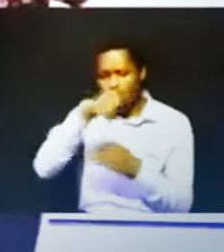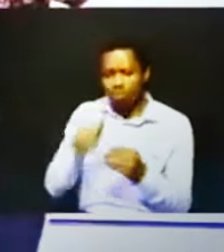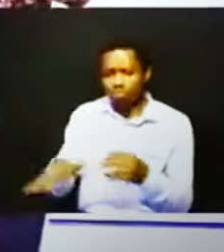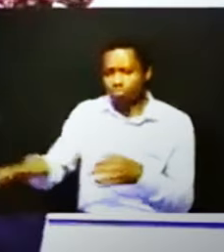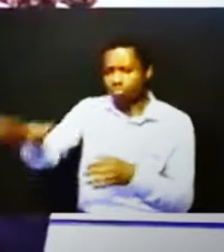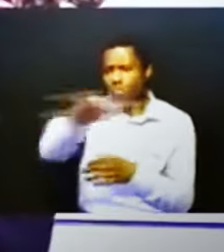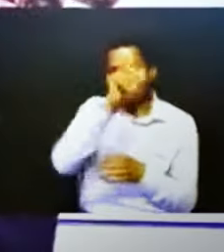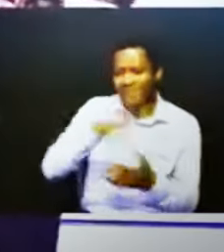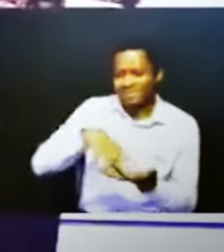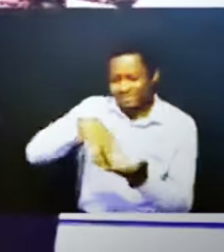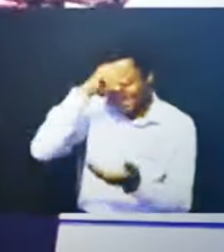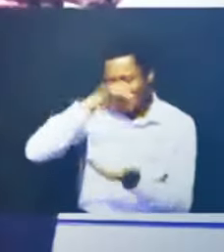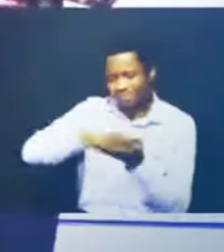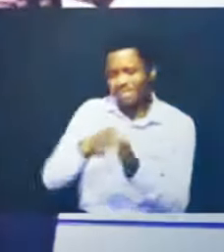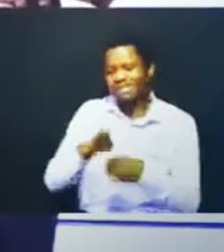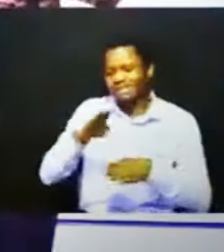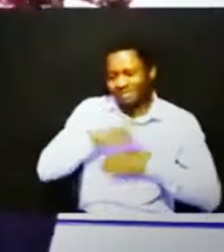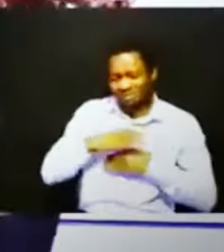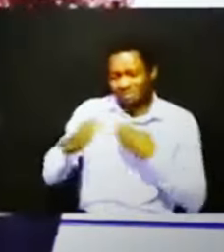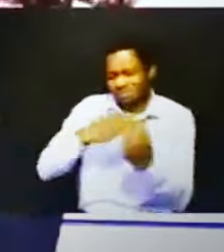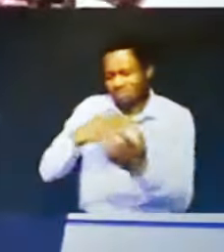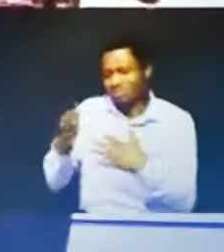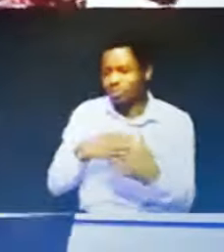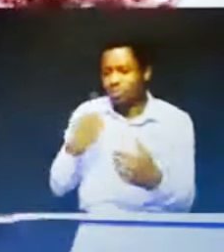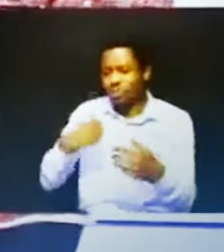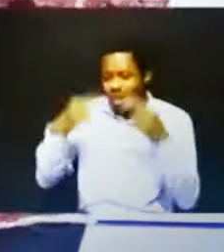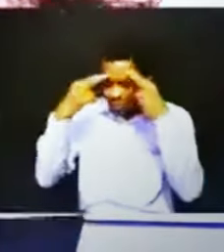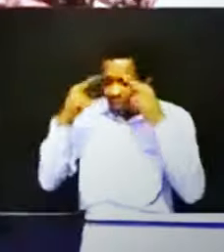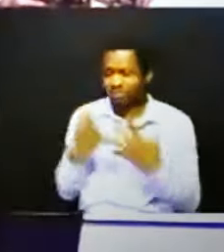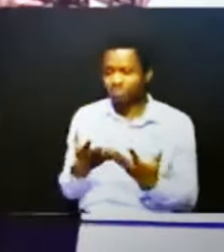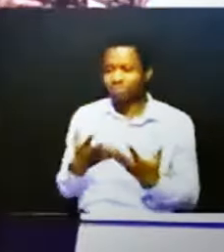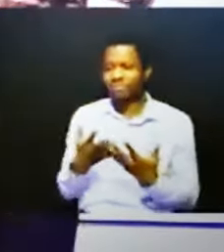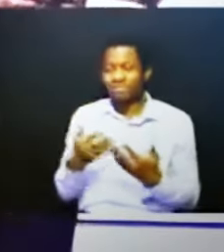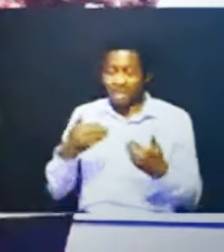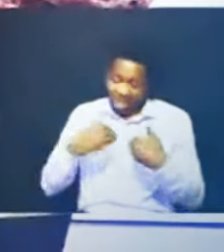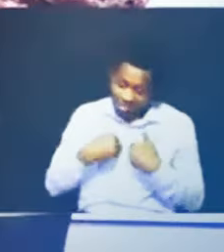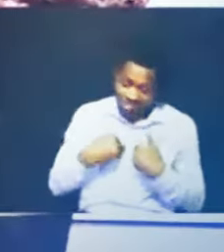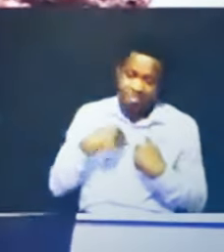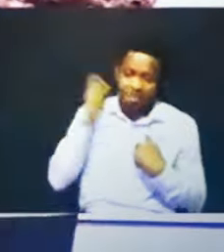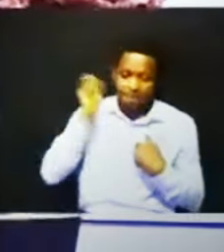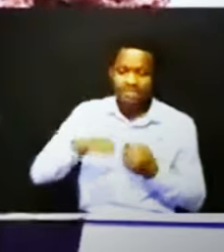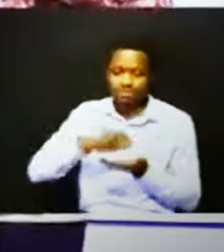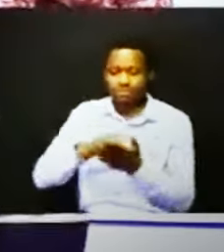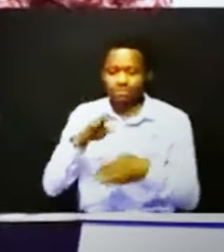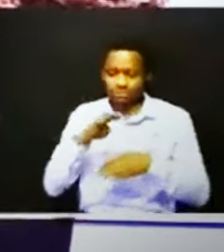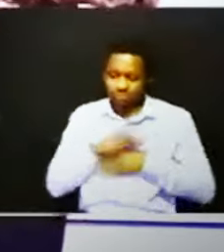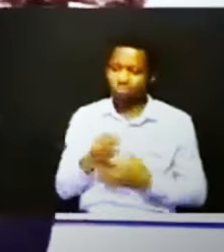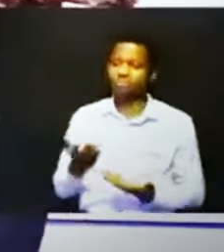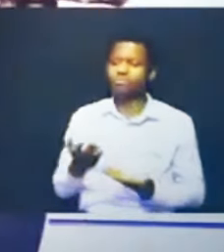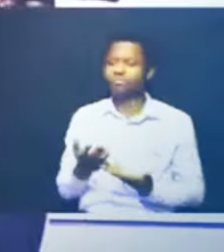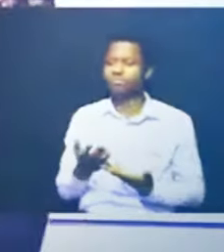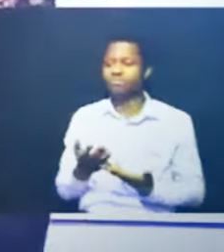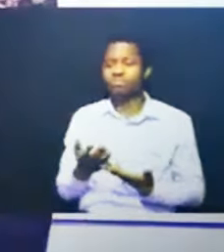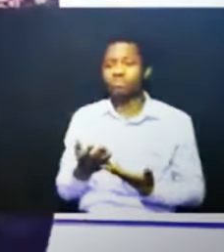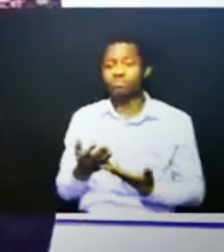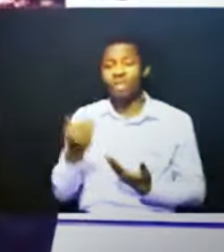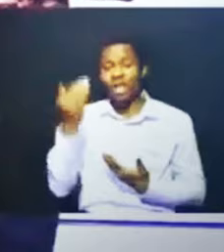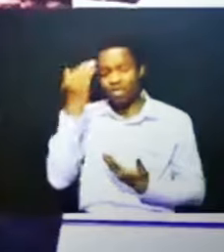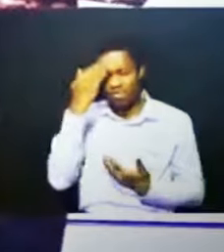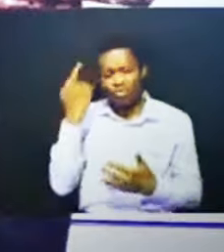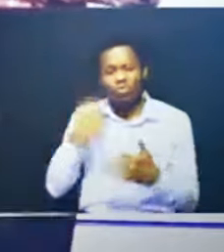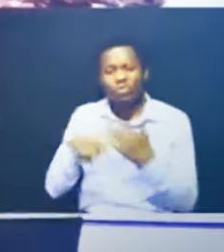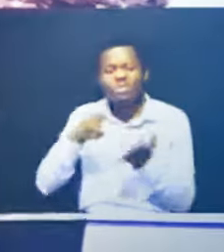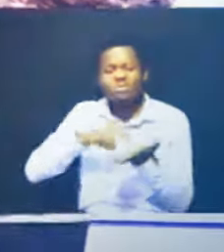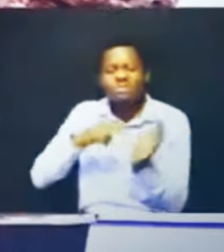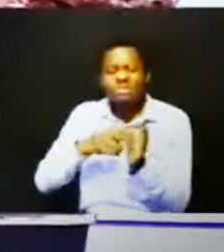content, whatever the circumstances. Mummy and Sias, I sit in a be a woman, a bedoyen. I know what it is to be in